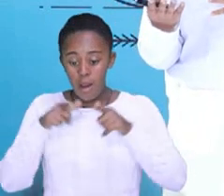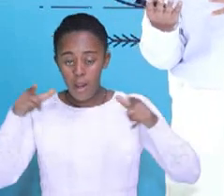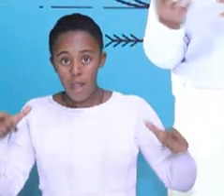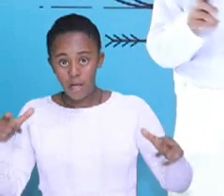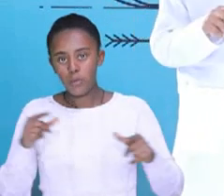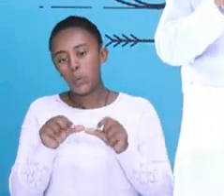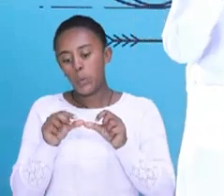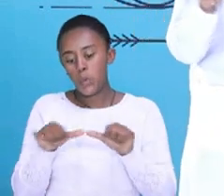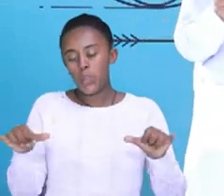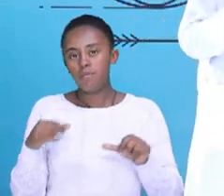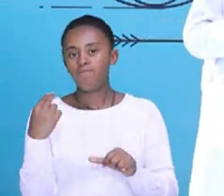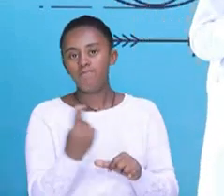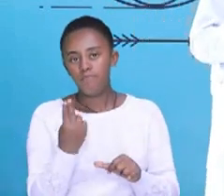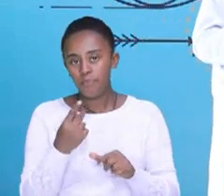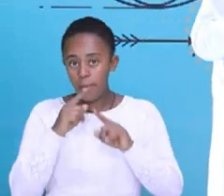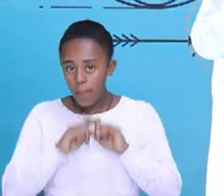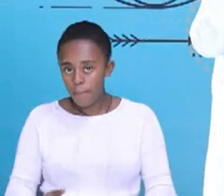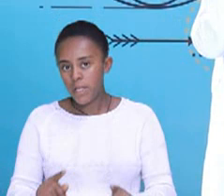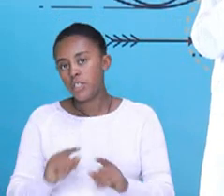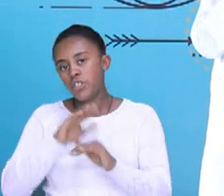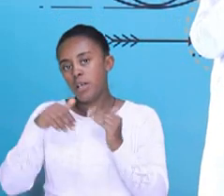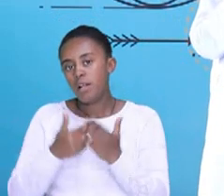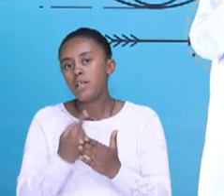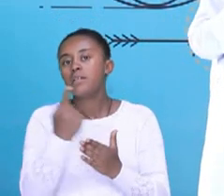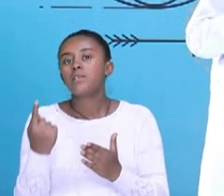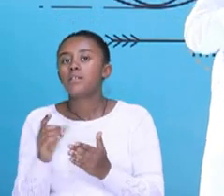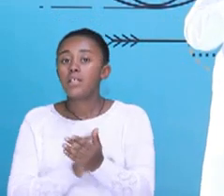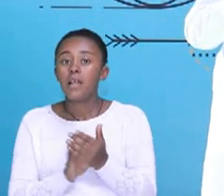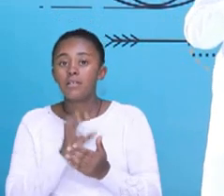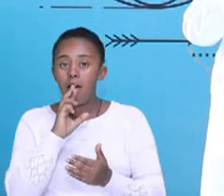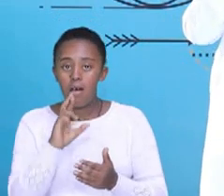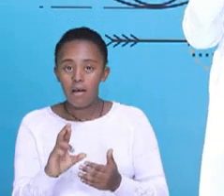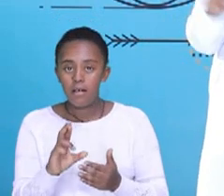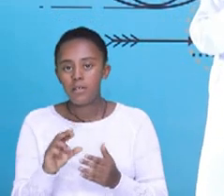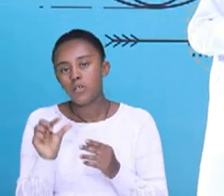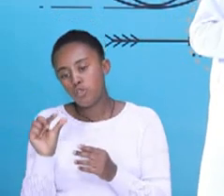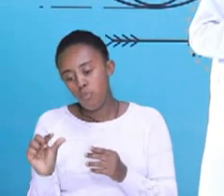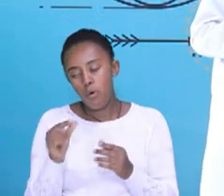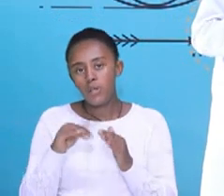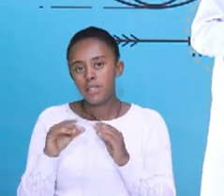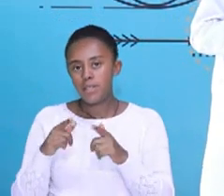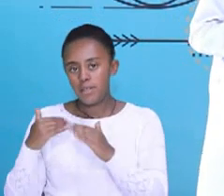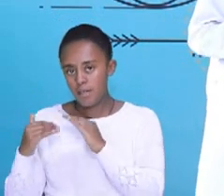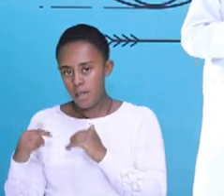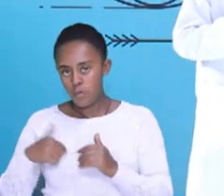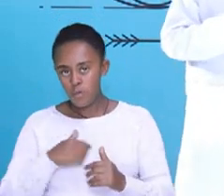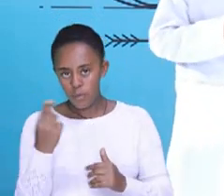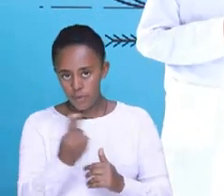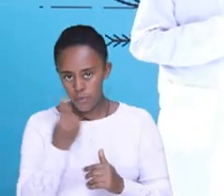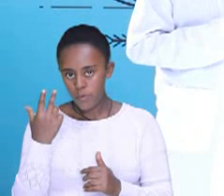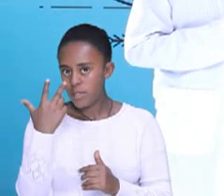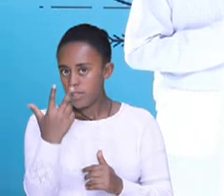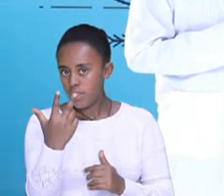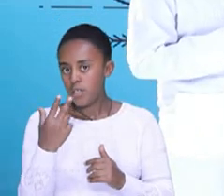large units. But generally since these cells are small in size, we use